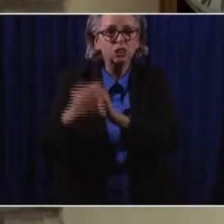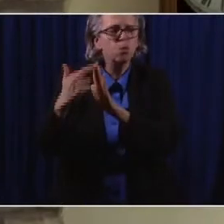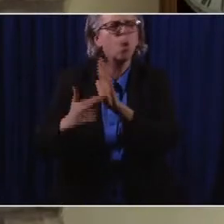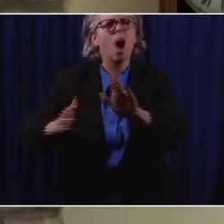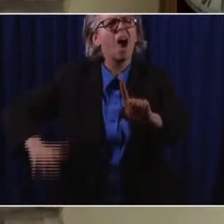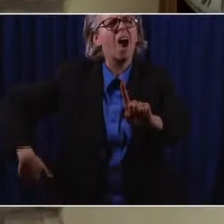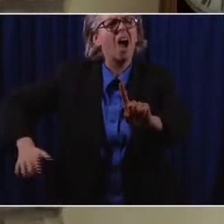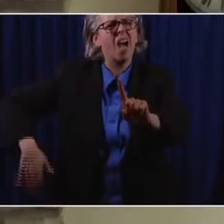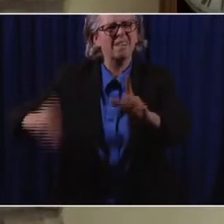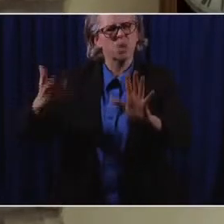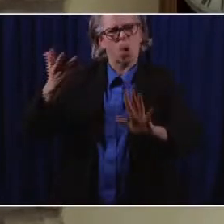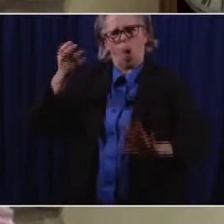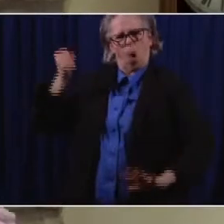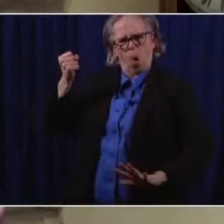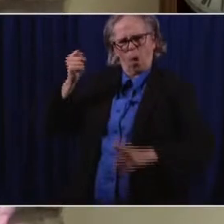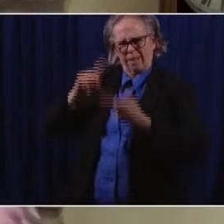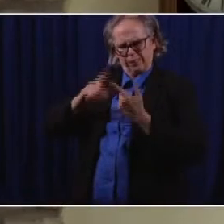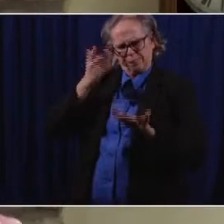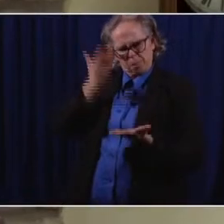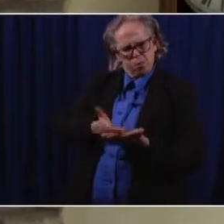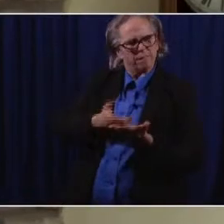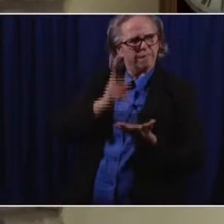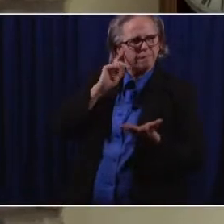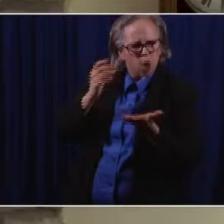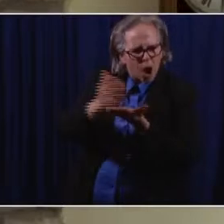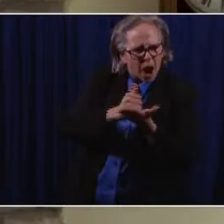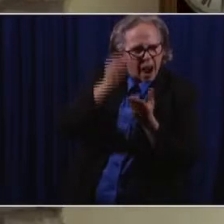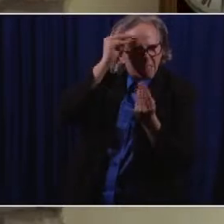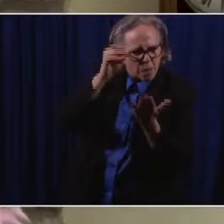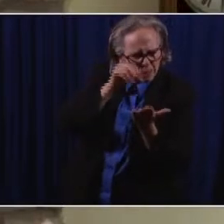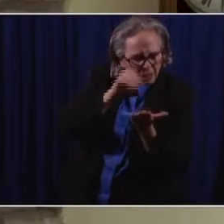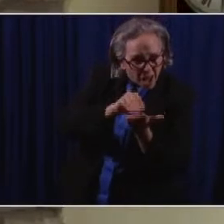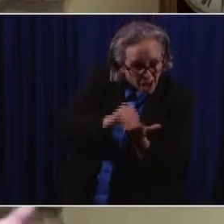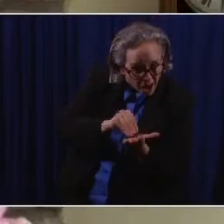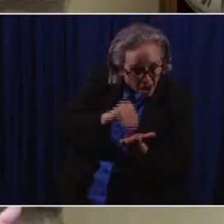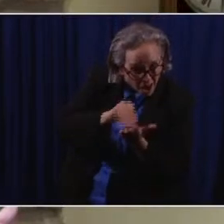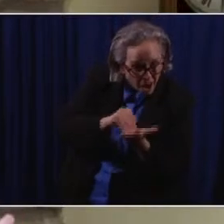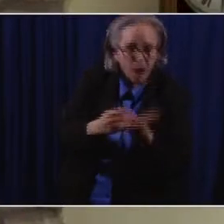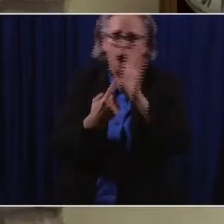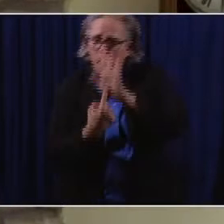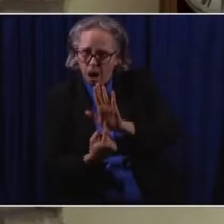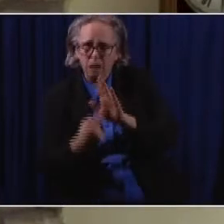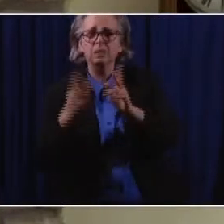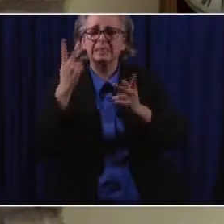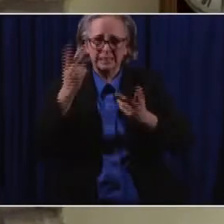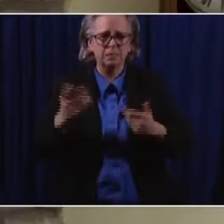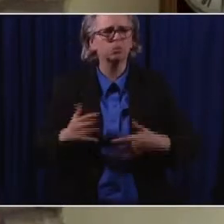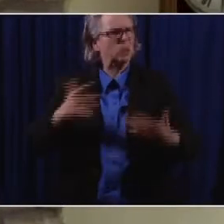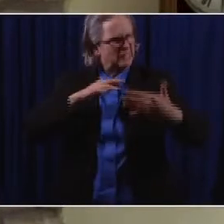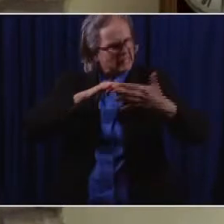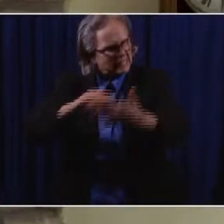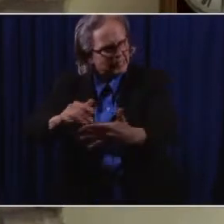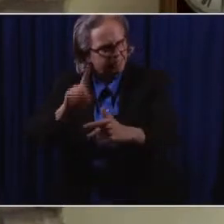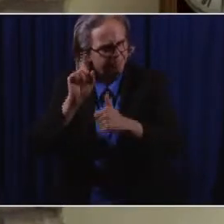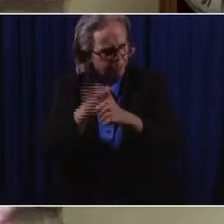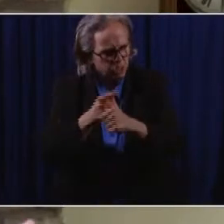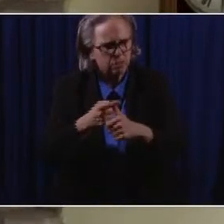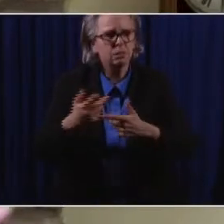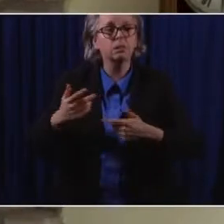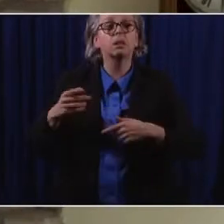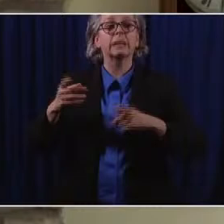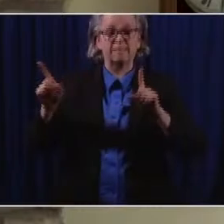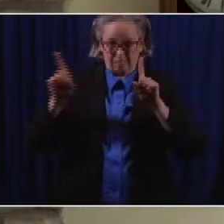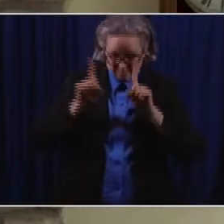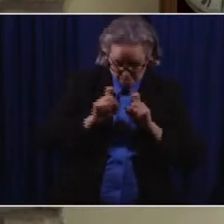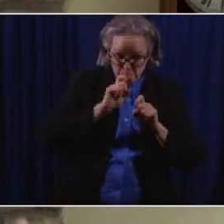see is, okay, let's follow these kids who had this exposure where both people had masks, they were within 6 feet of each other, and they were